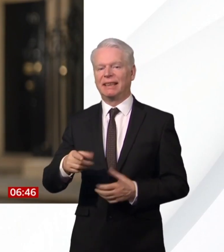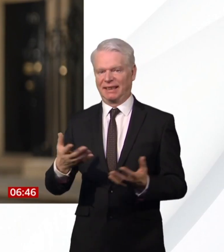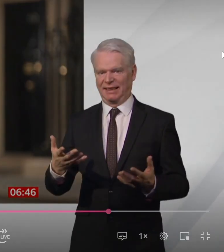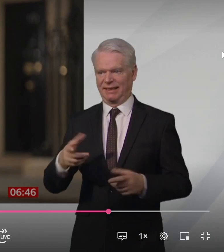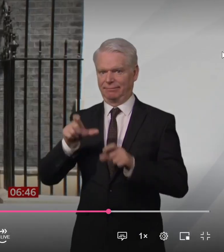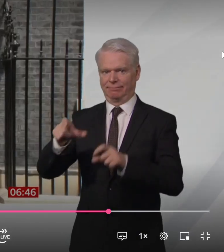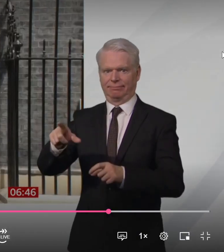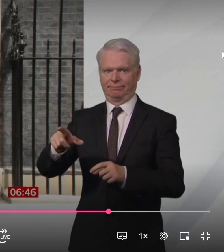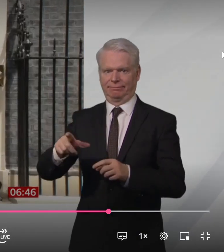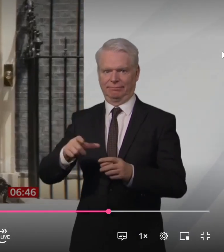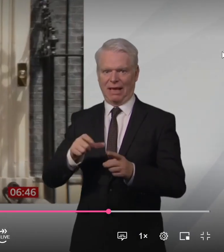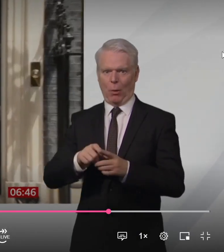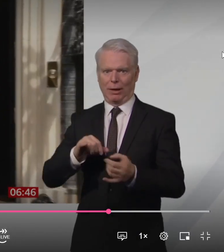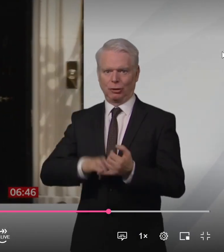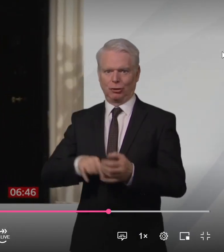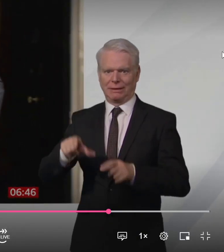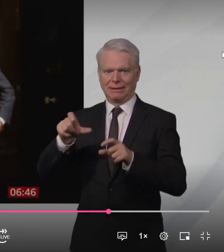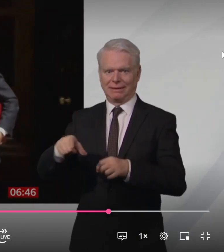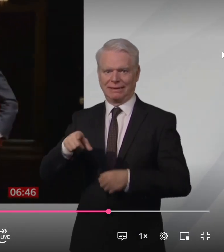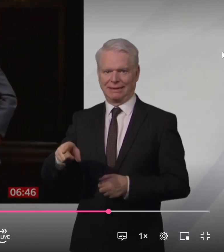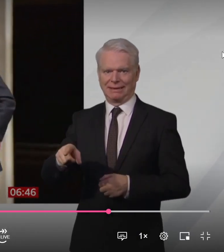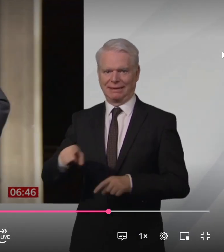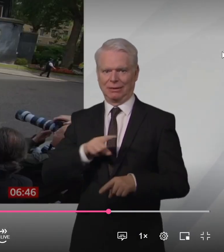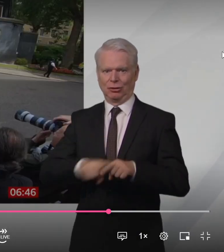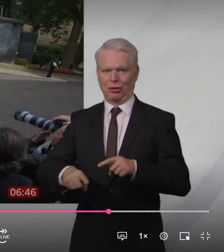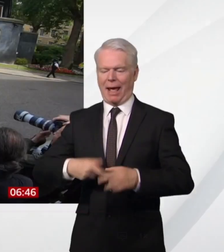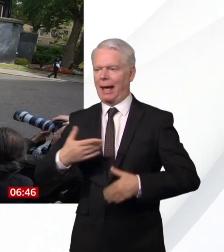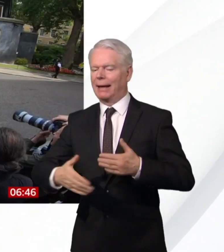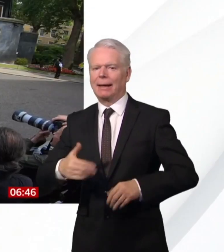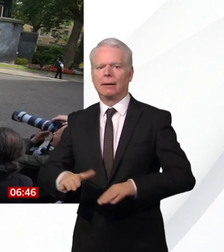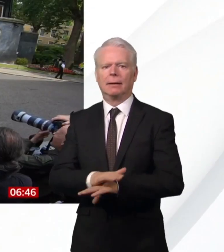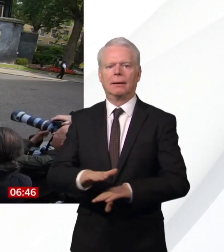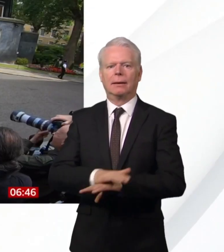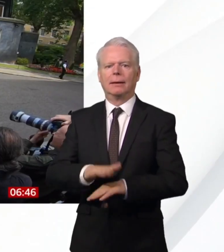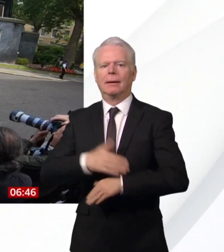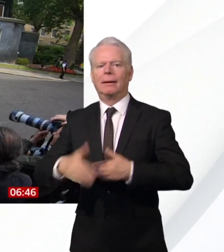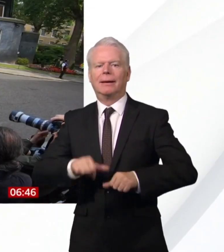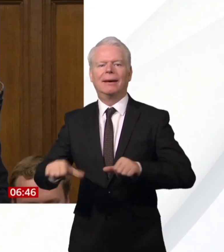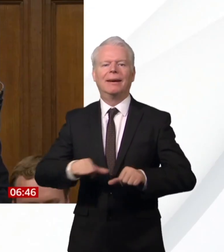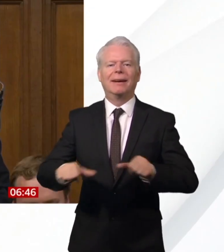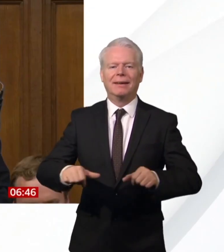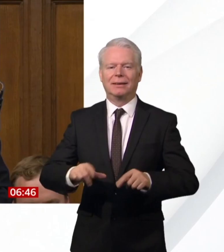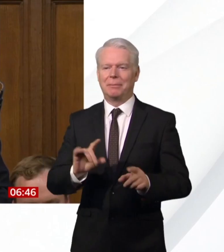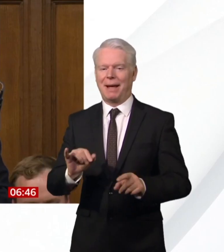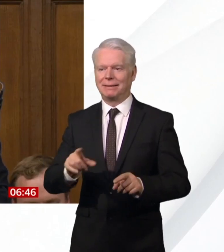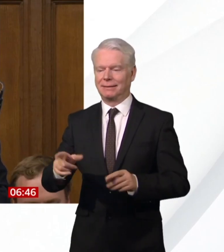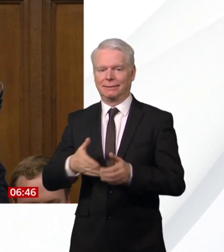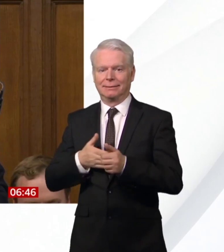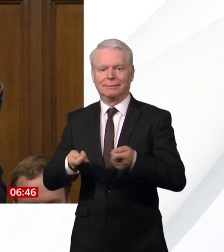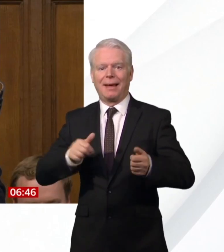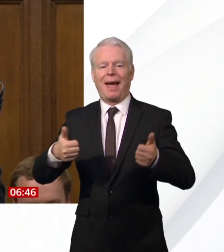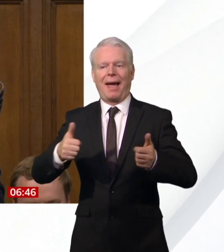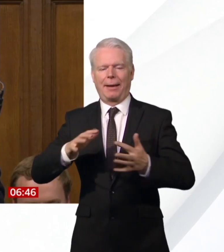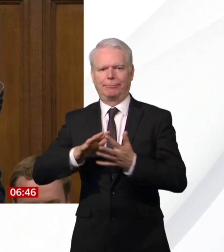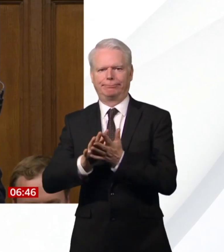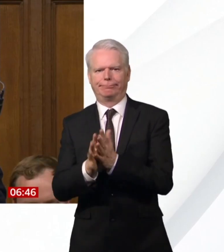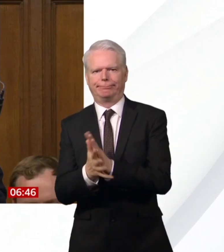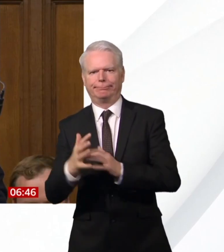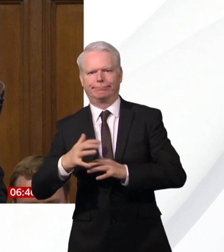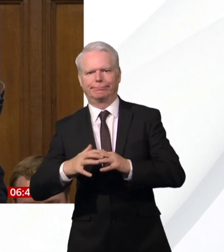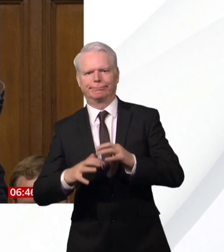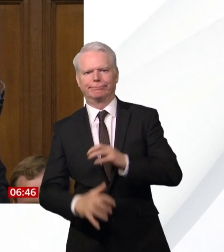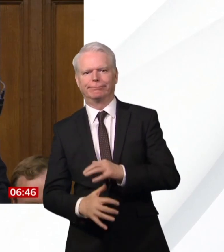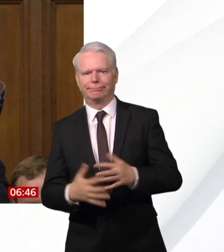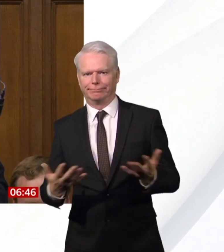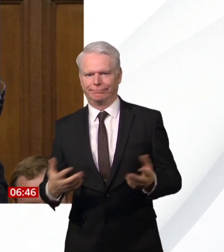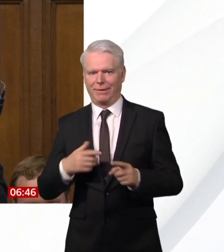sinking premiership. Is it all over, Prime Minister? Many of his MPs thought so. Today I ask him to do the honourable thing, to